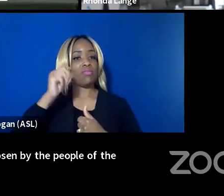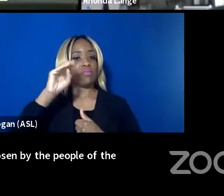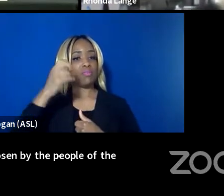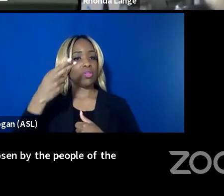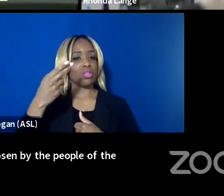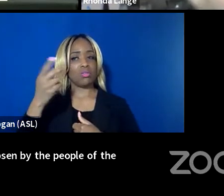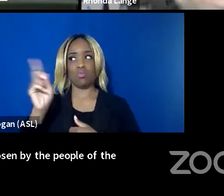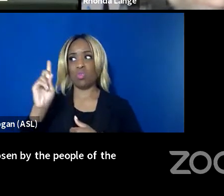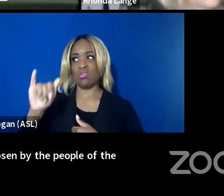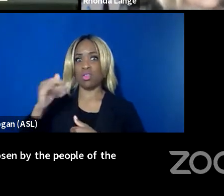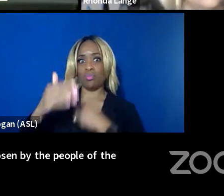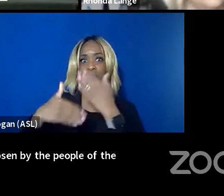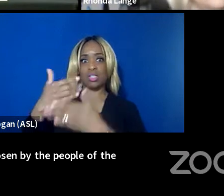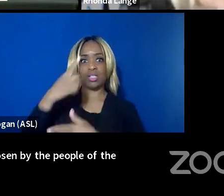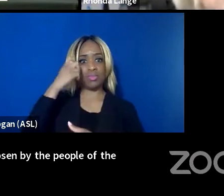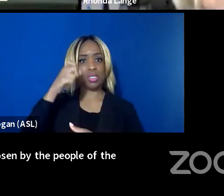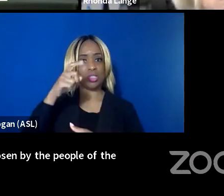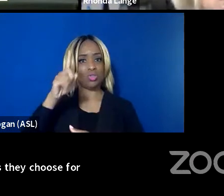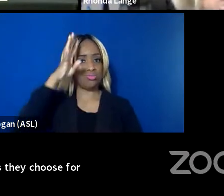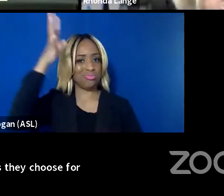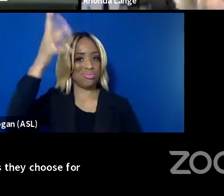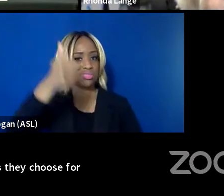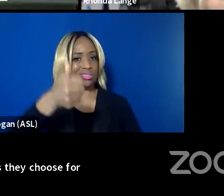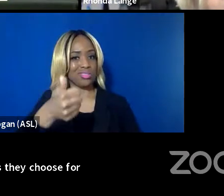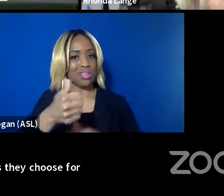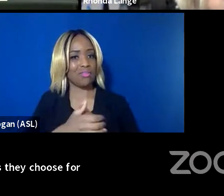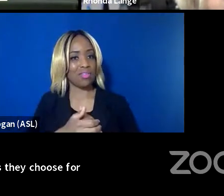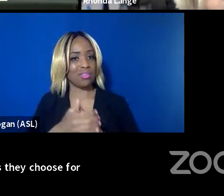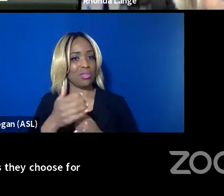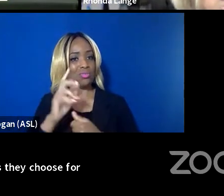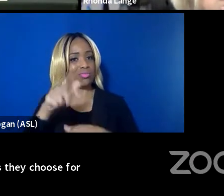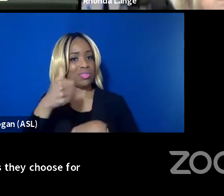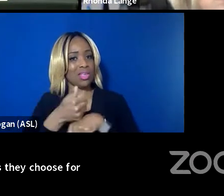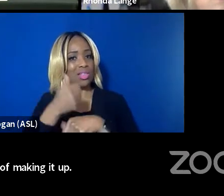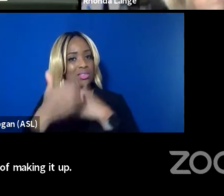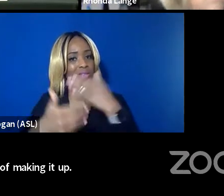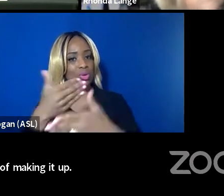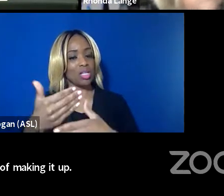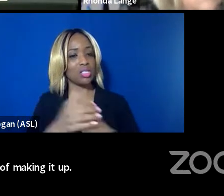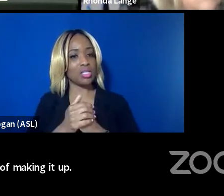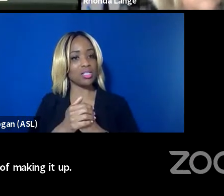for you? Because you're kind of making it up. You're like, you're going to make your own process, your